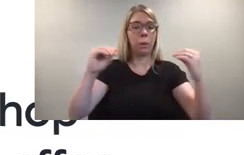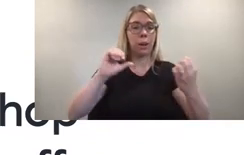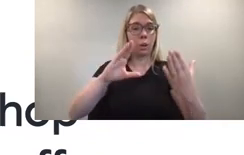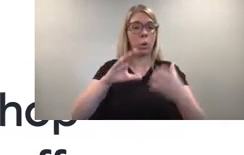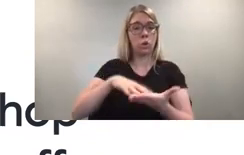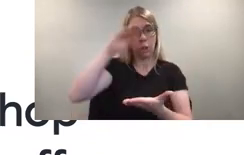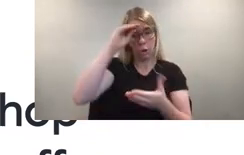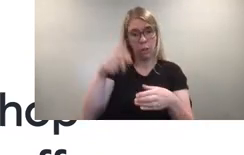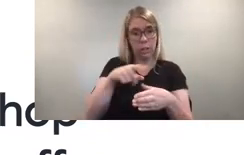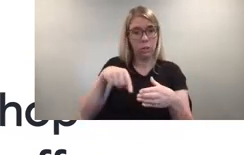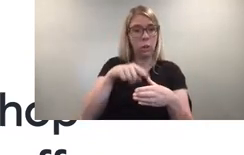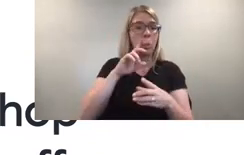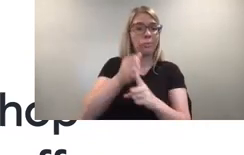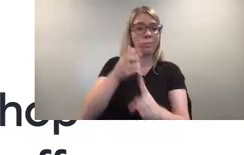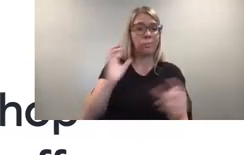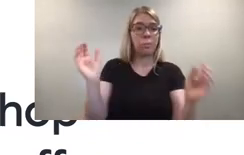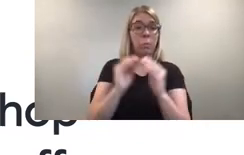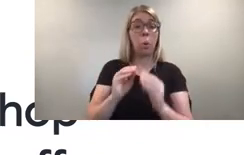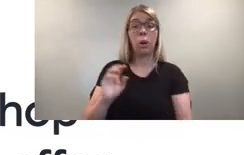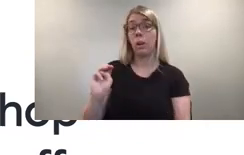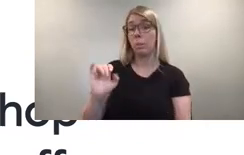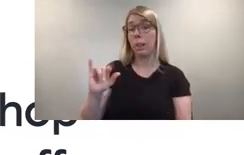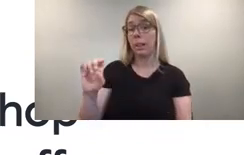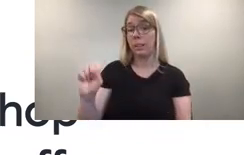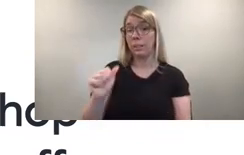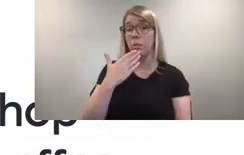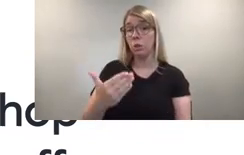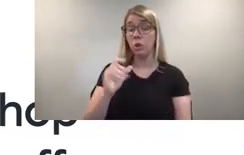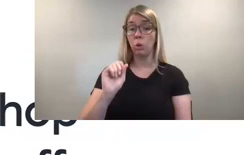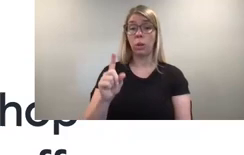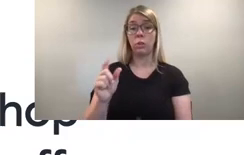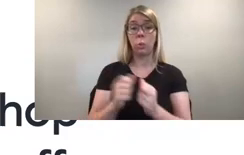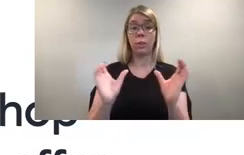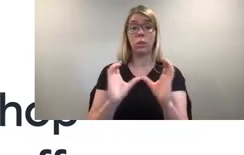section. Melissa, good questions about the certificate and OEP.